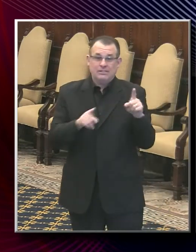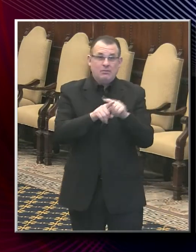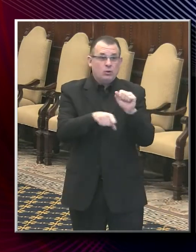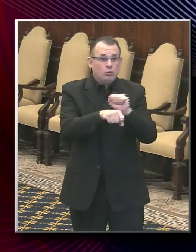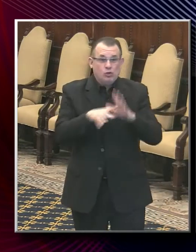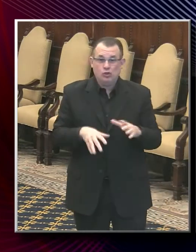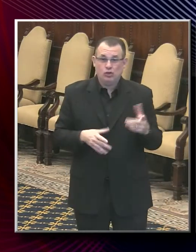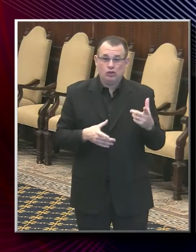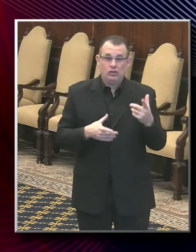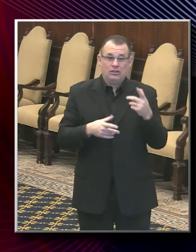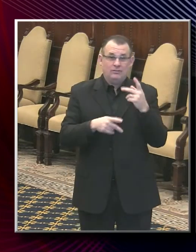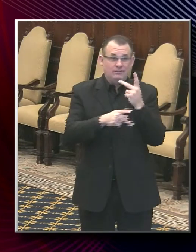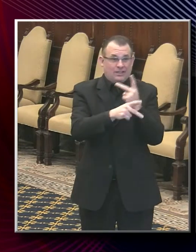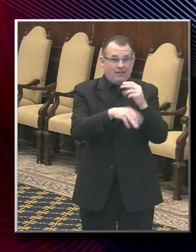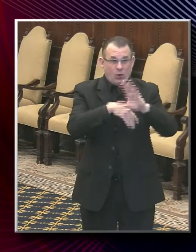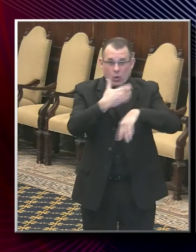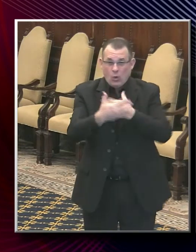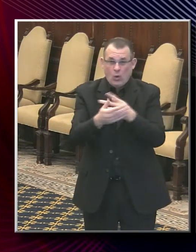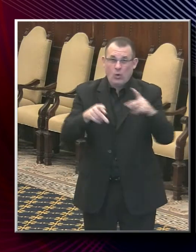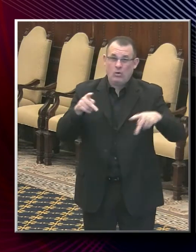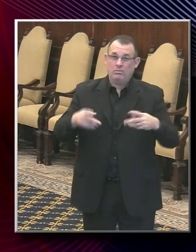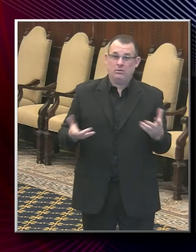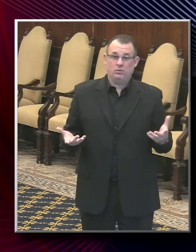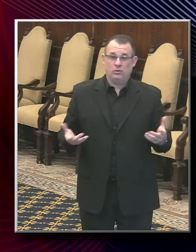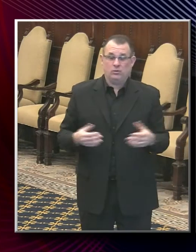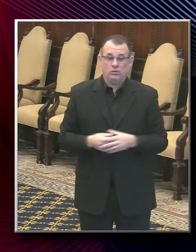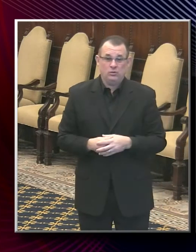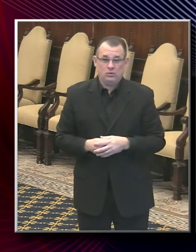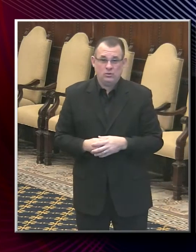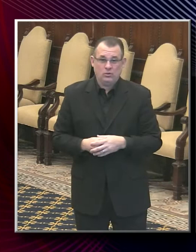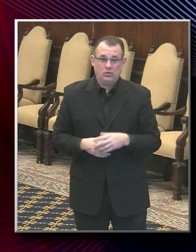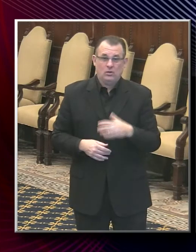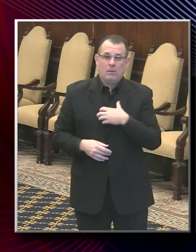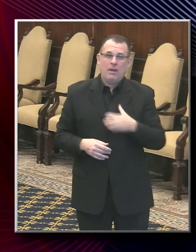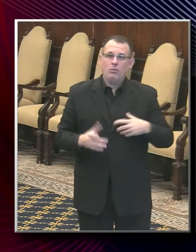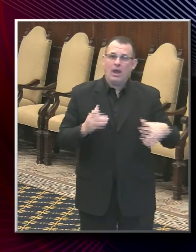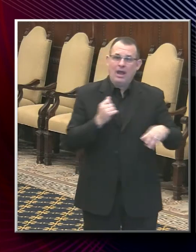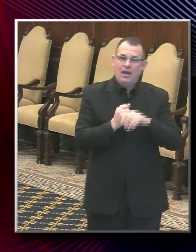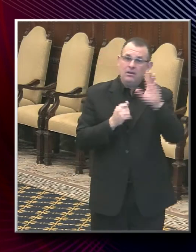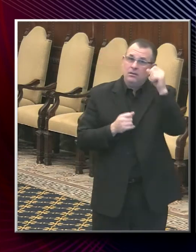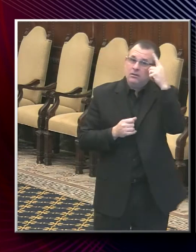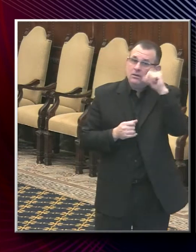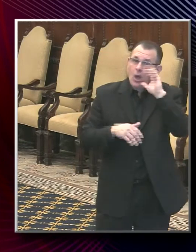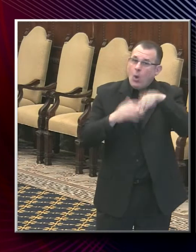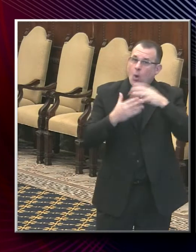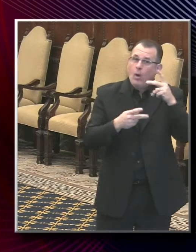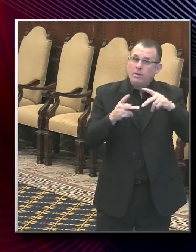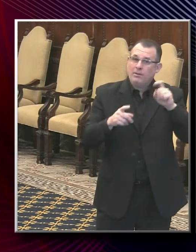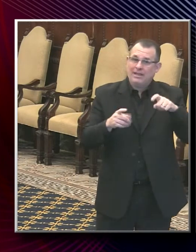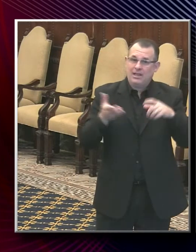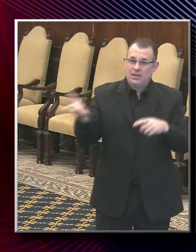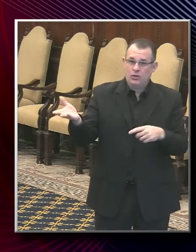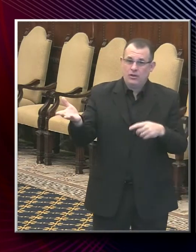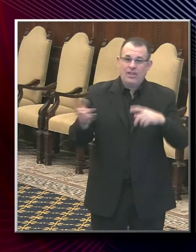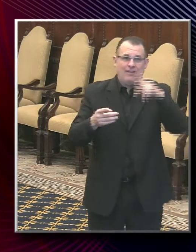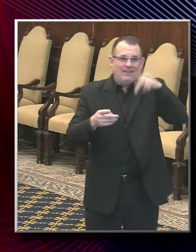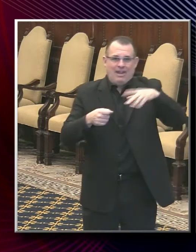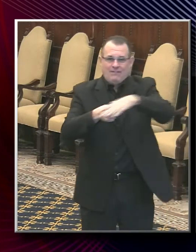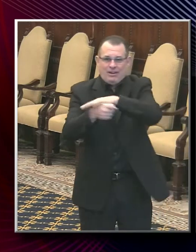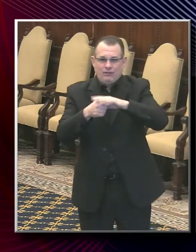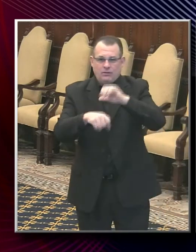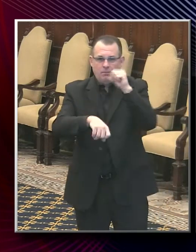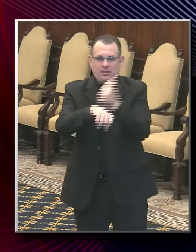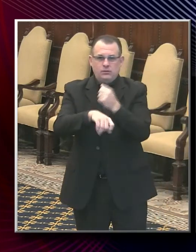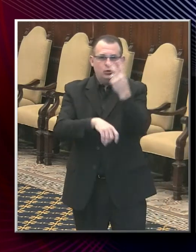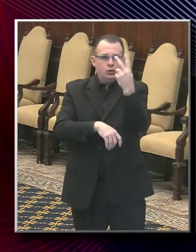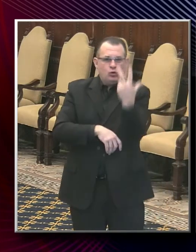everything we can to make sure that is maintained. And they're not necessarily all Philadelphians. I mean, the airport is located in two-thirds of it in